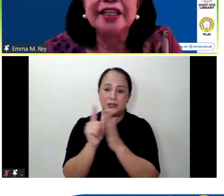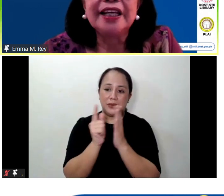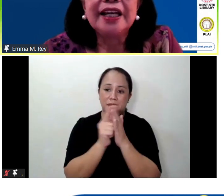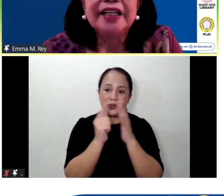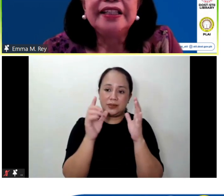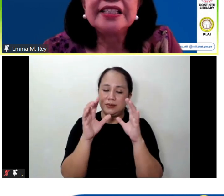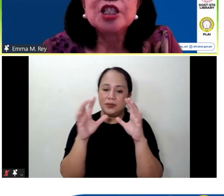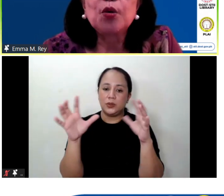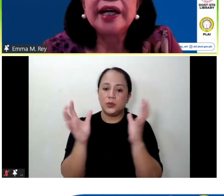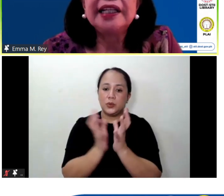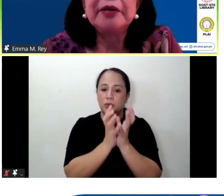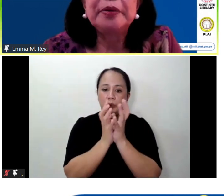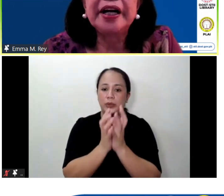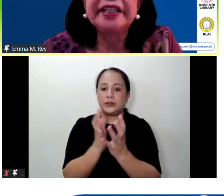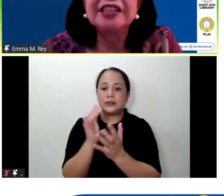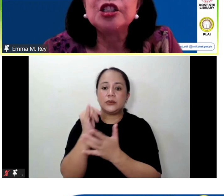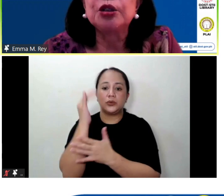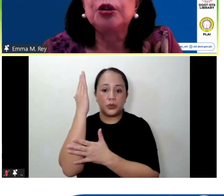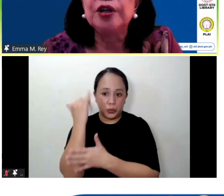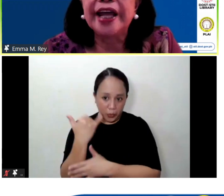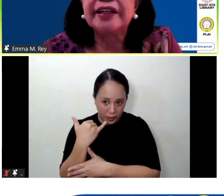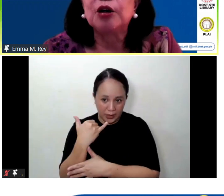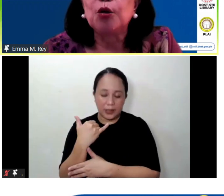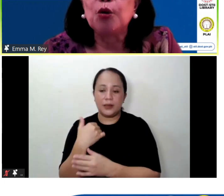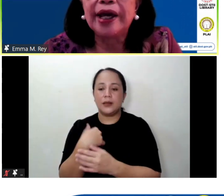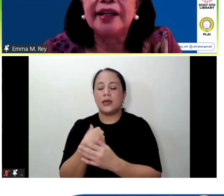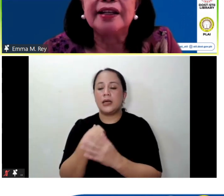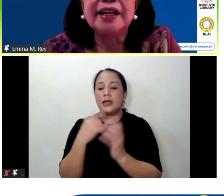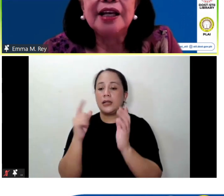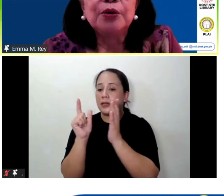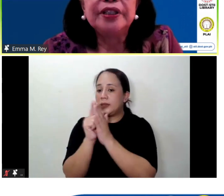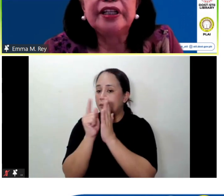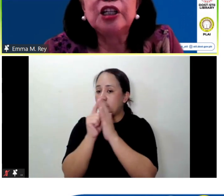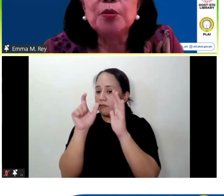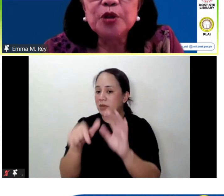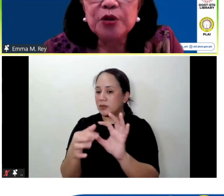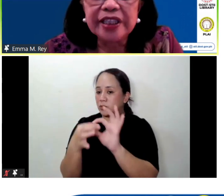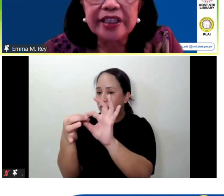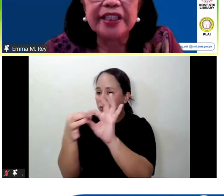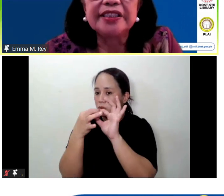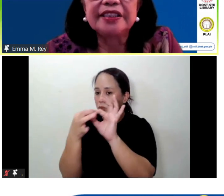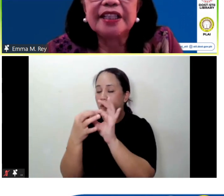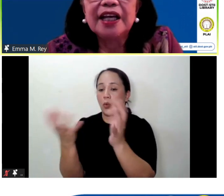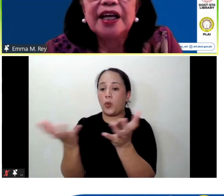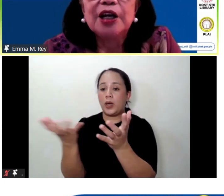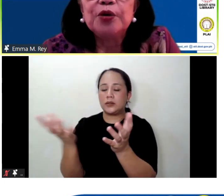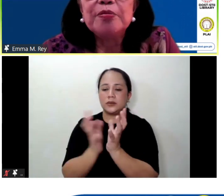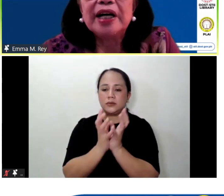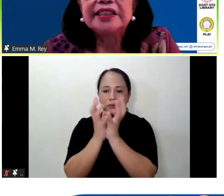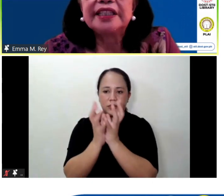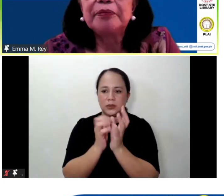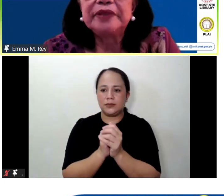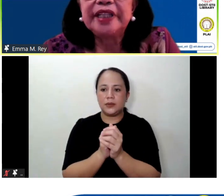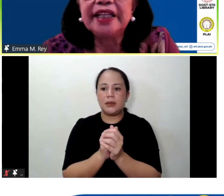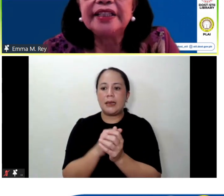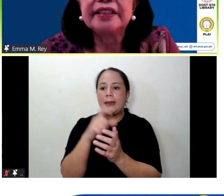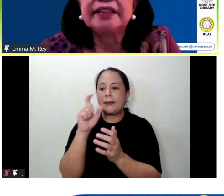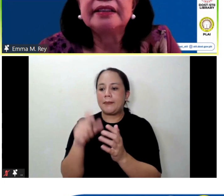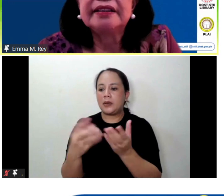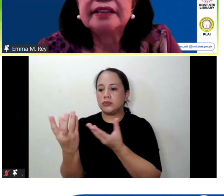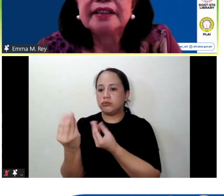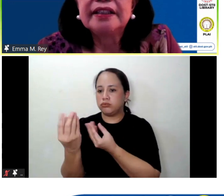community. This is why librarians should connect well with their communities. We must